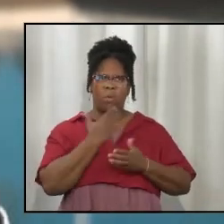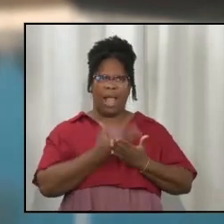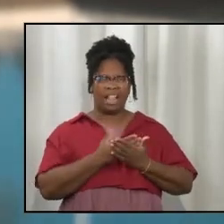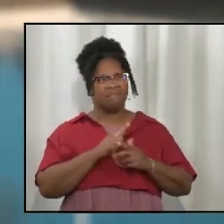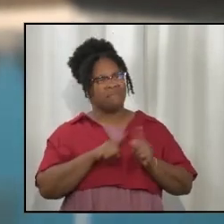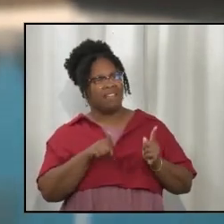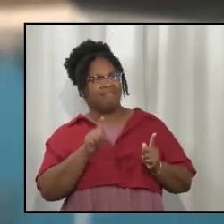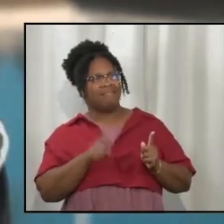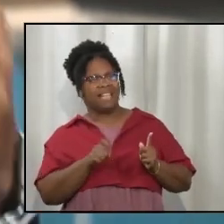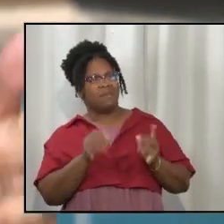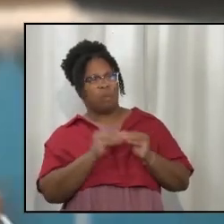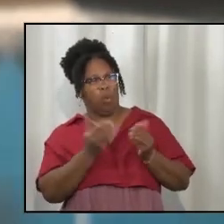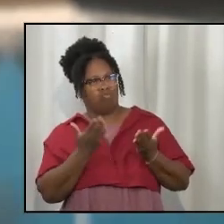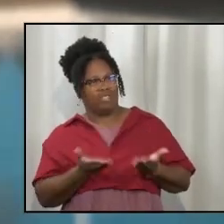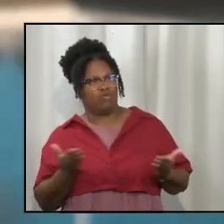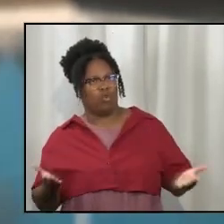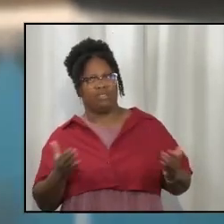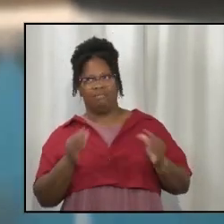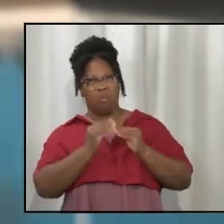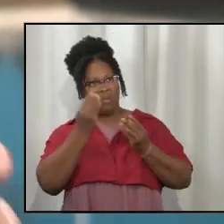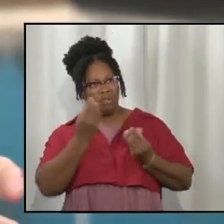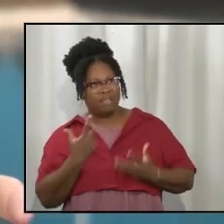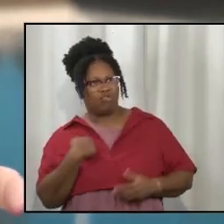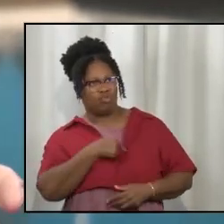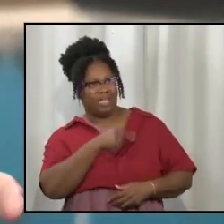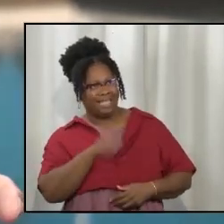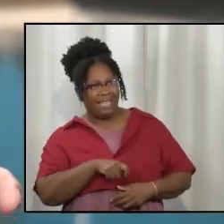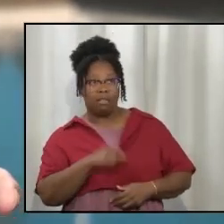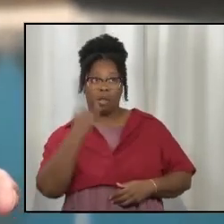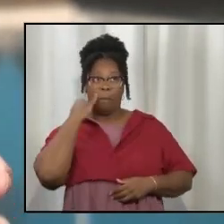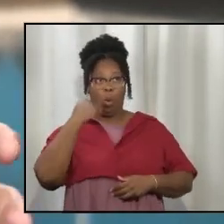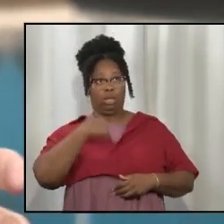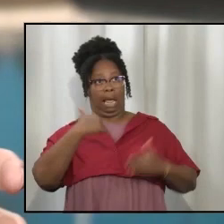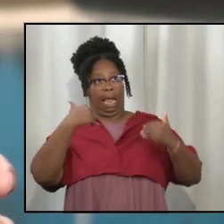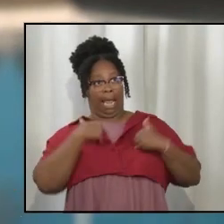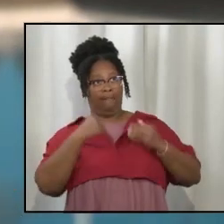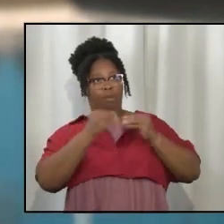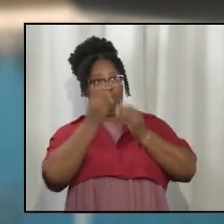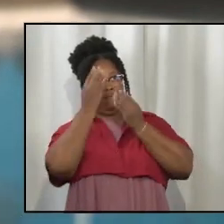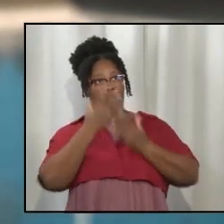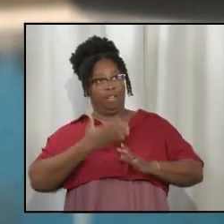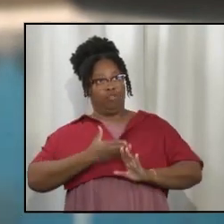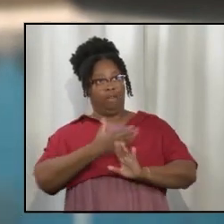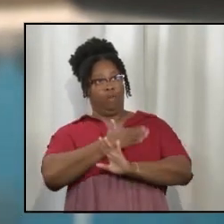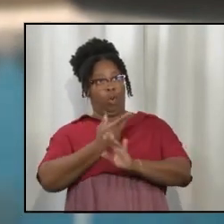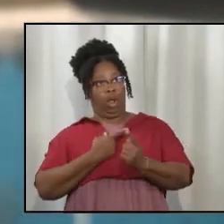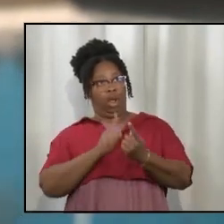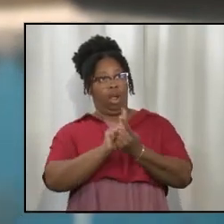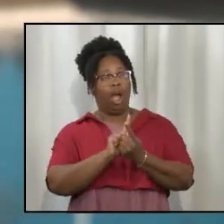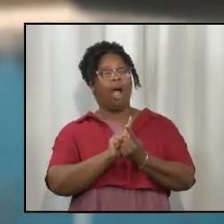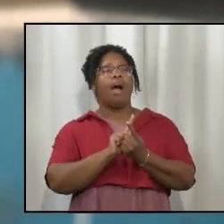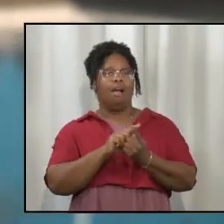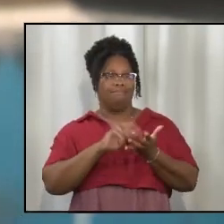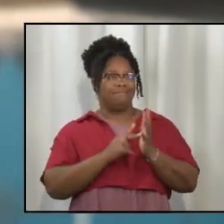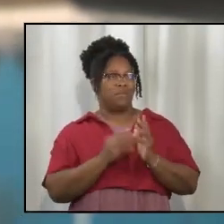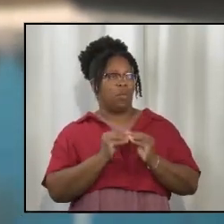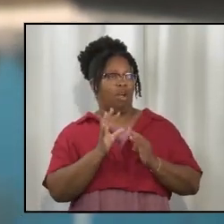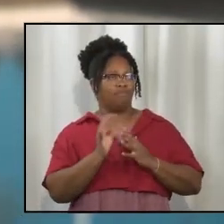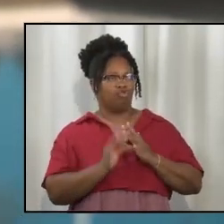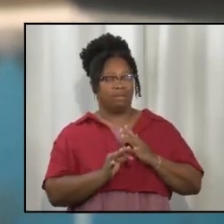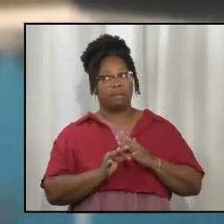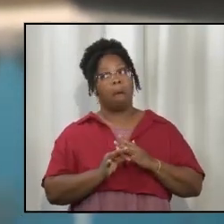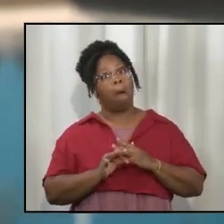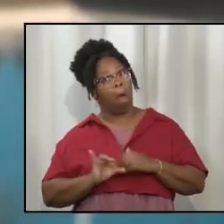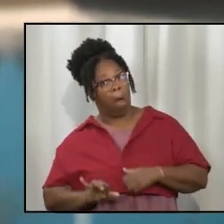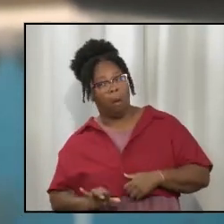more resources, they need more information. An officer that has more information before him has more options. And his theory was that if